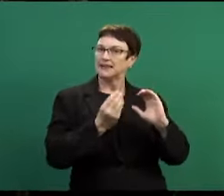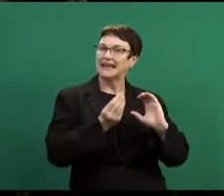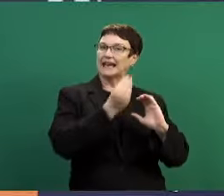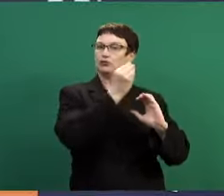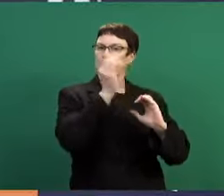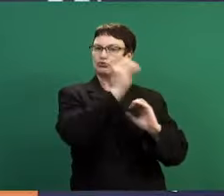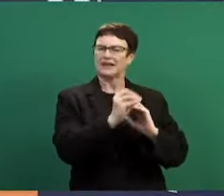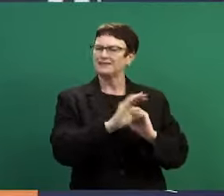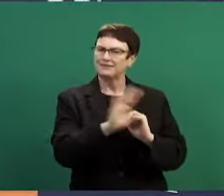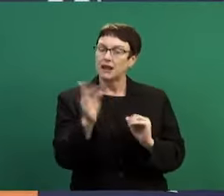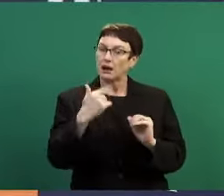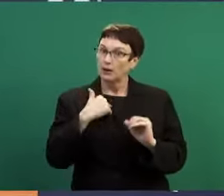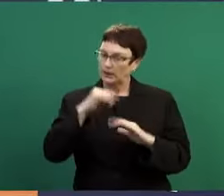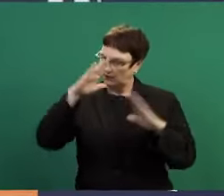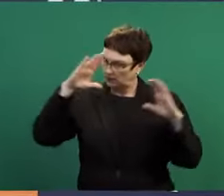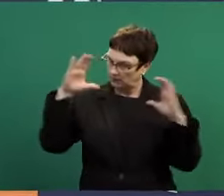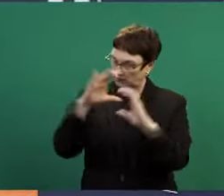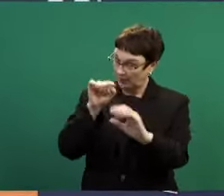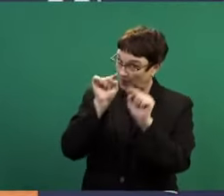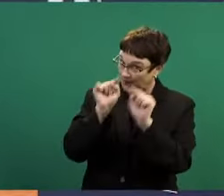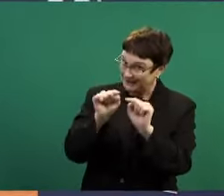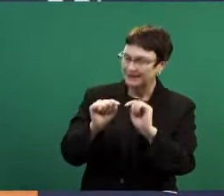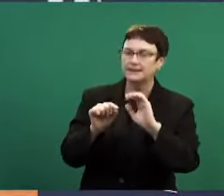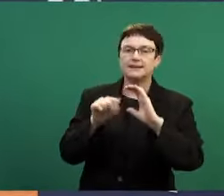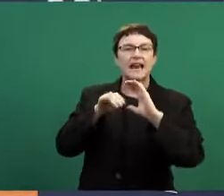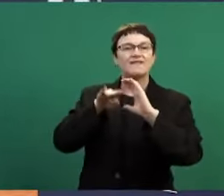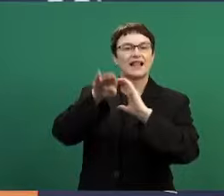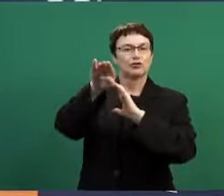inflation, higher interest rates.